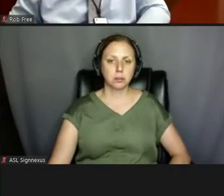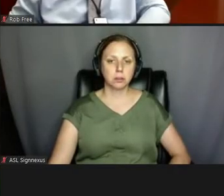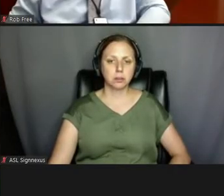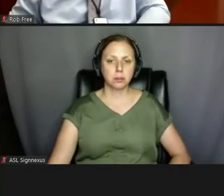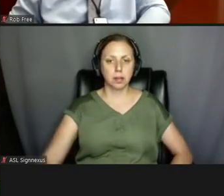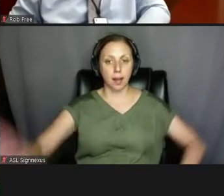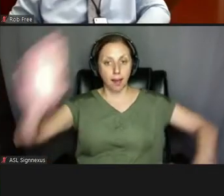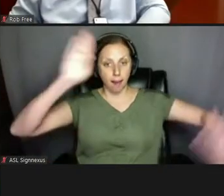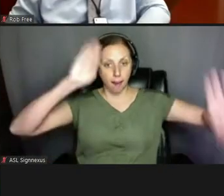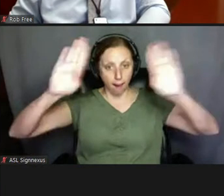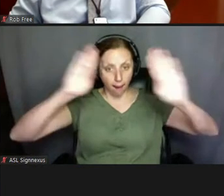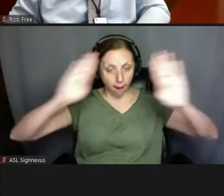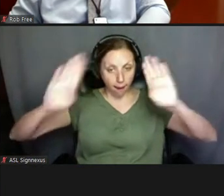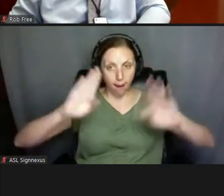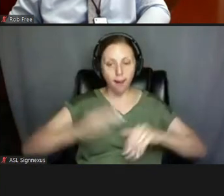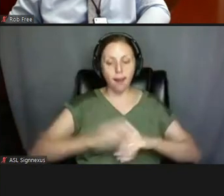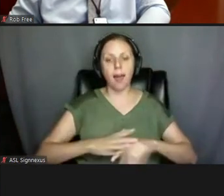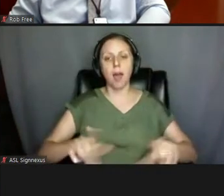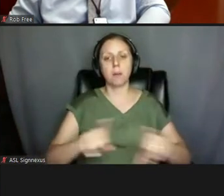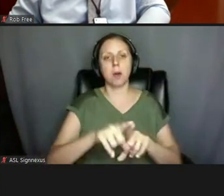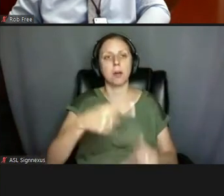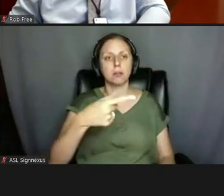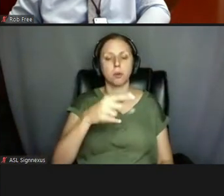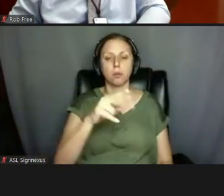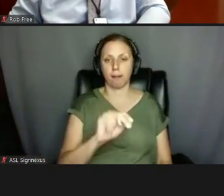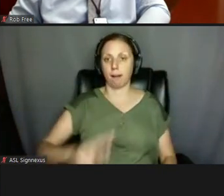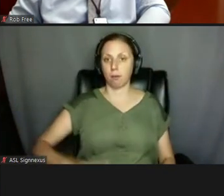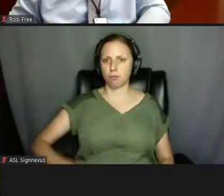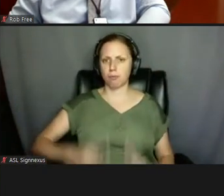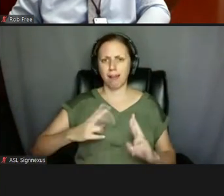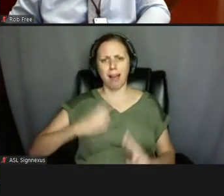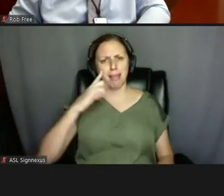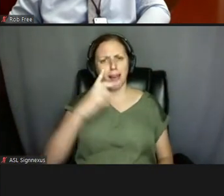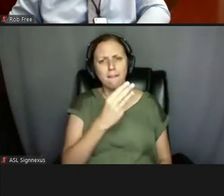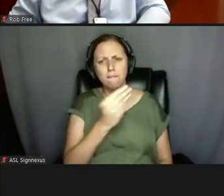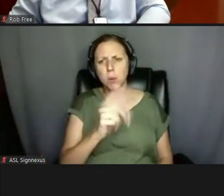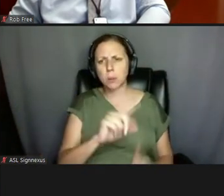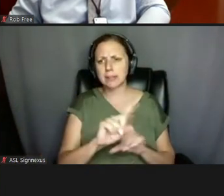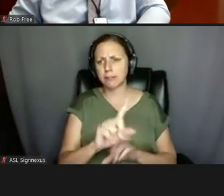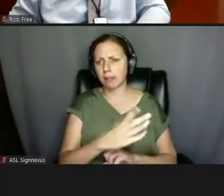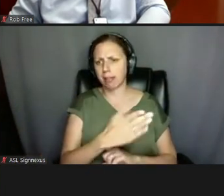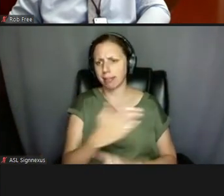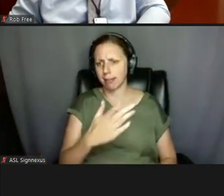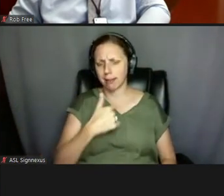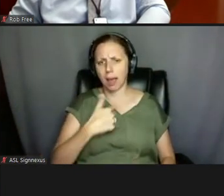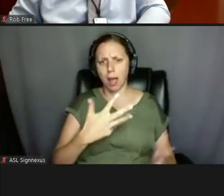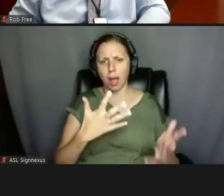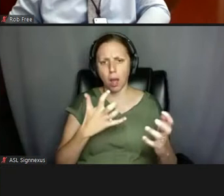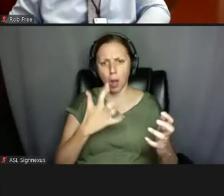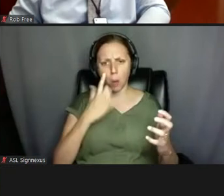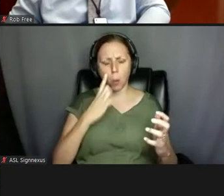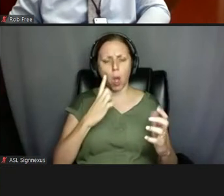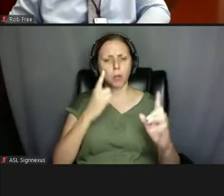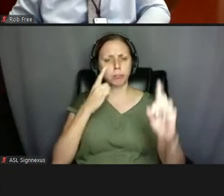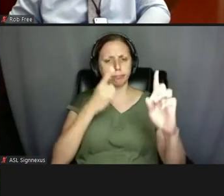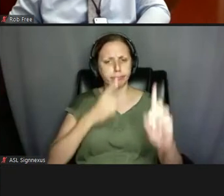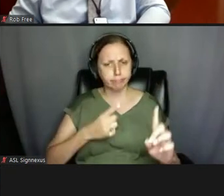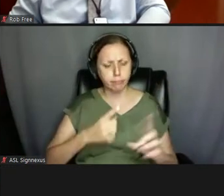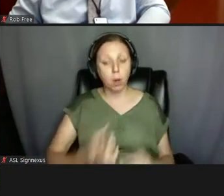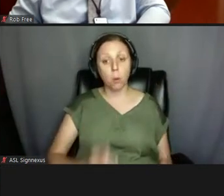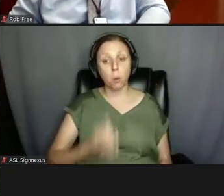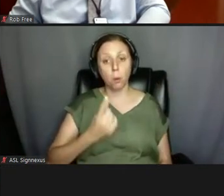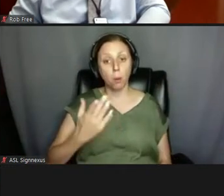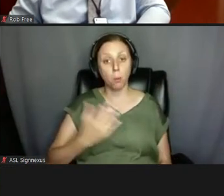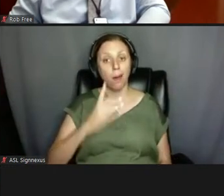Hi, so I'm also a Great Neck resident. I think there are a couple of things that I wanna get to. One is that the